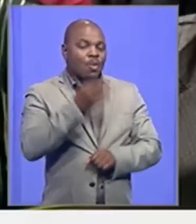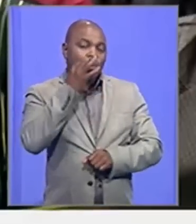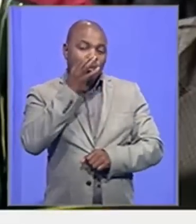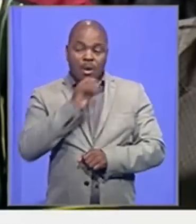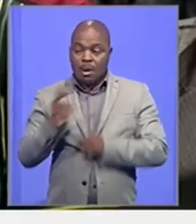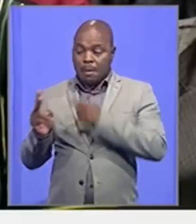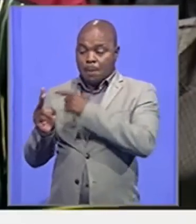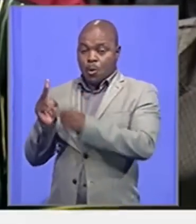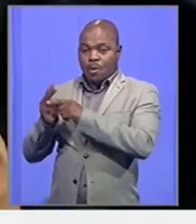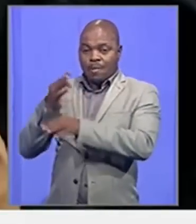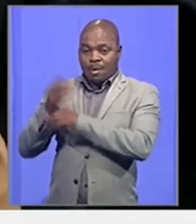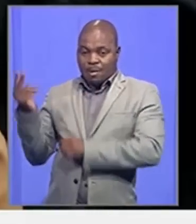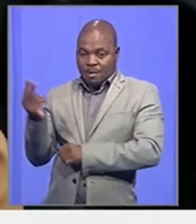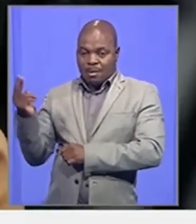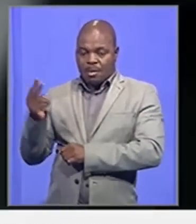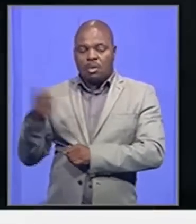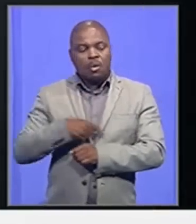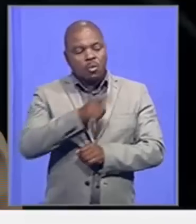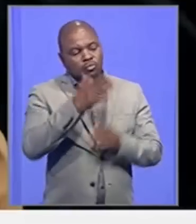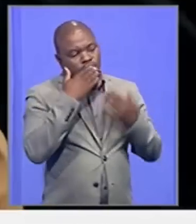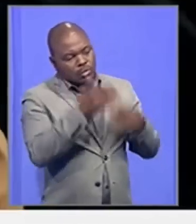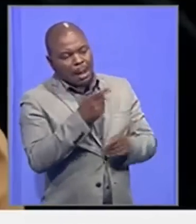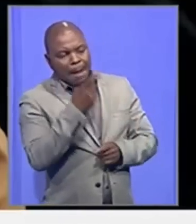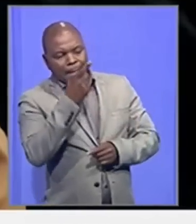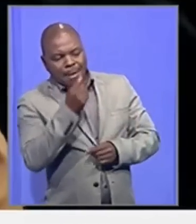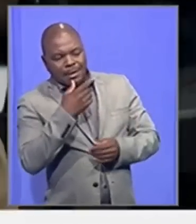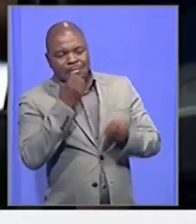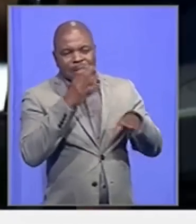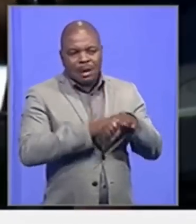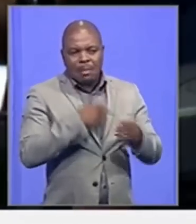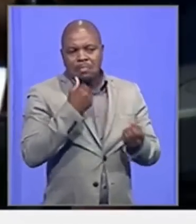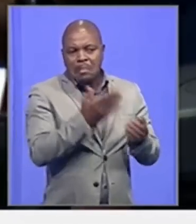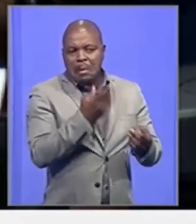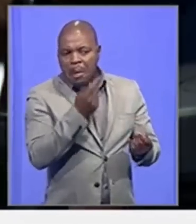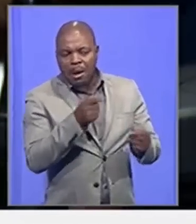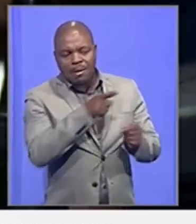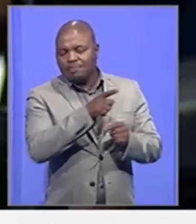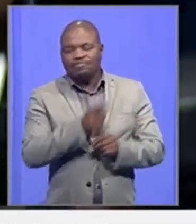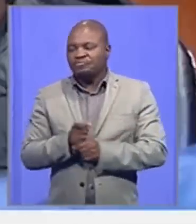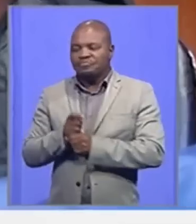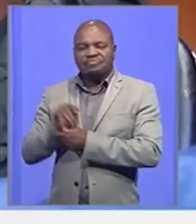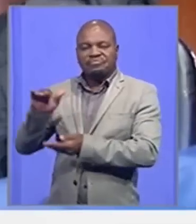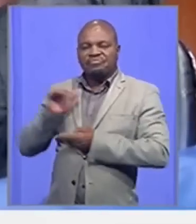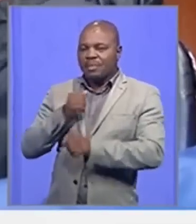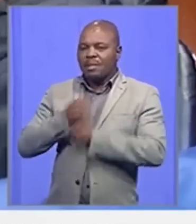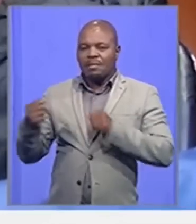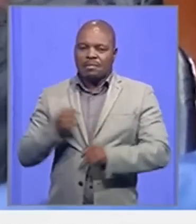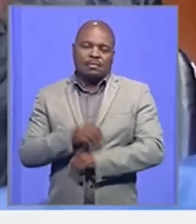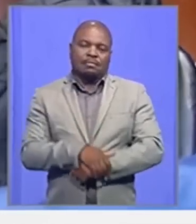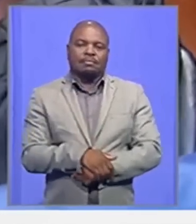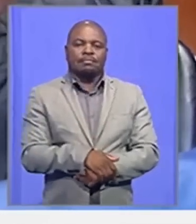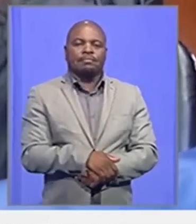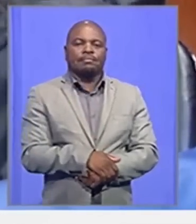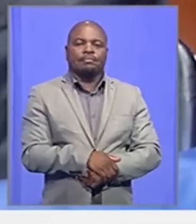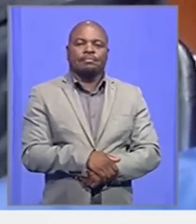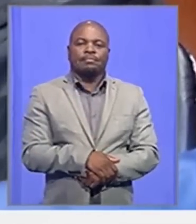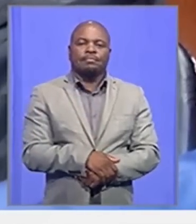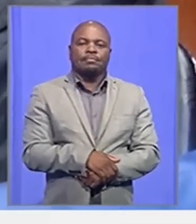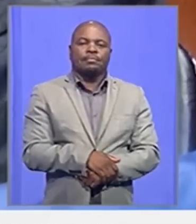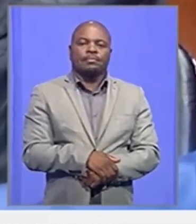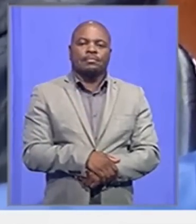le rraagwe ba ne ba rebolela borasethunya tšhelete makgetlo a le mantsi fela ga ba e tsaya. A va ku va lava mali leyi a